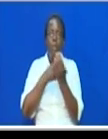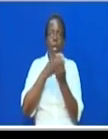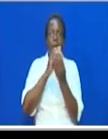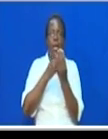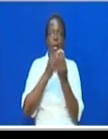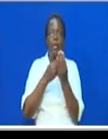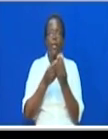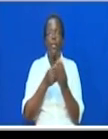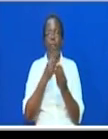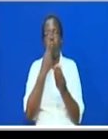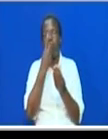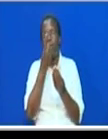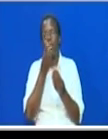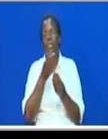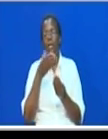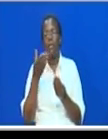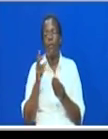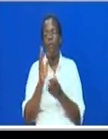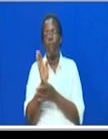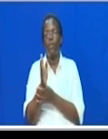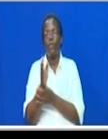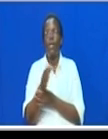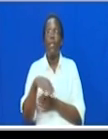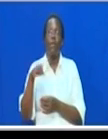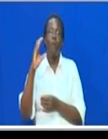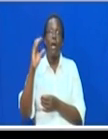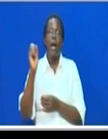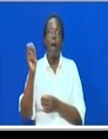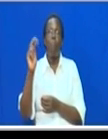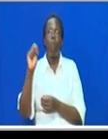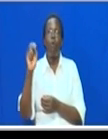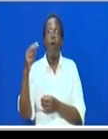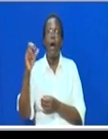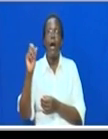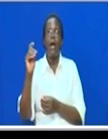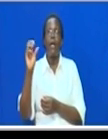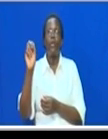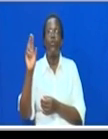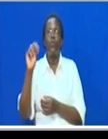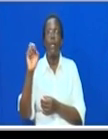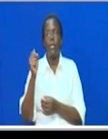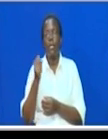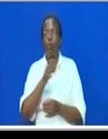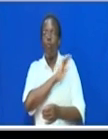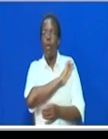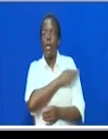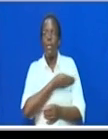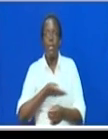beans. And then we have carbohydrates. These are energy-giving foods. Like which